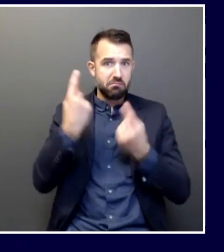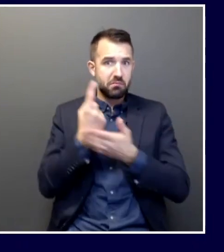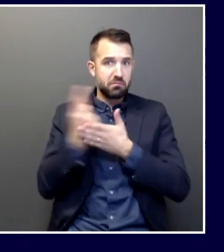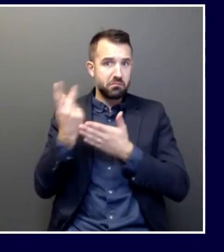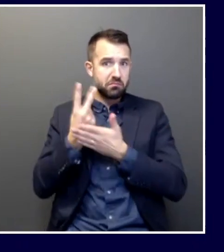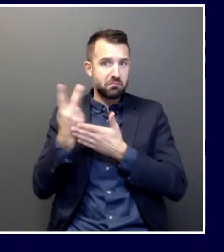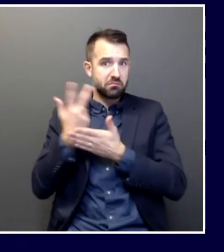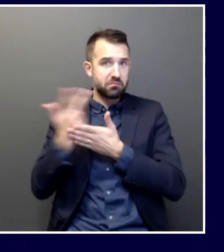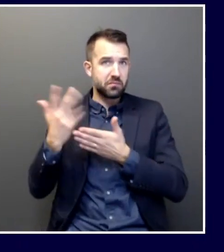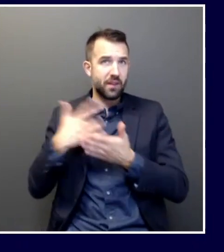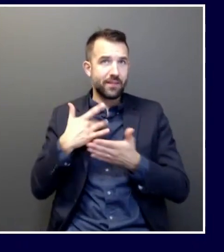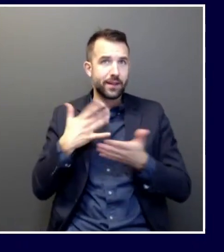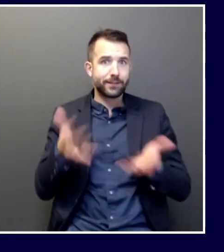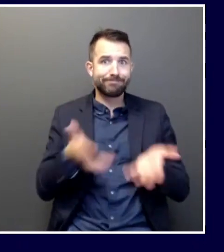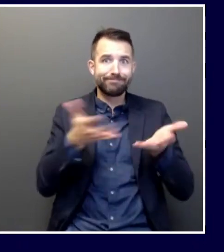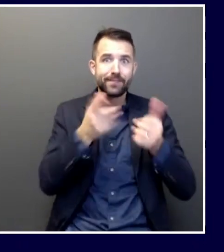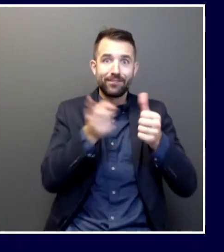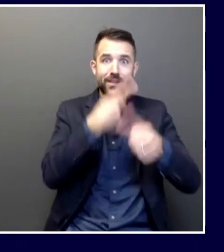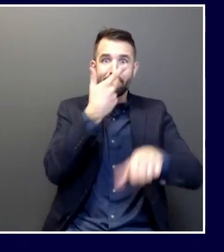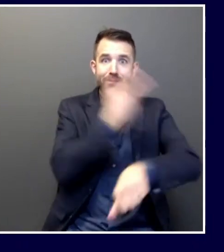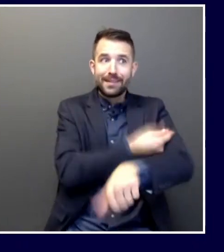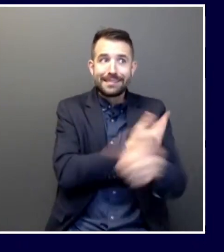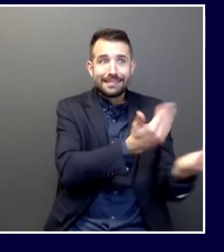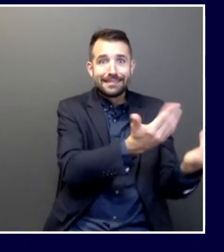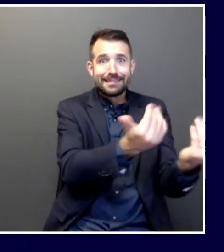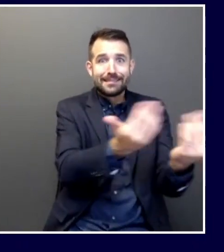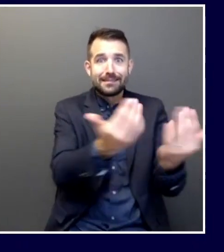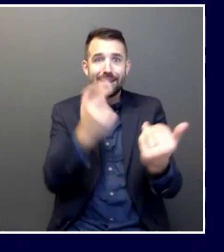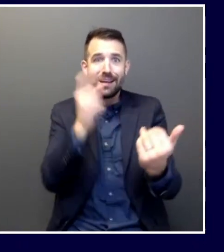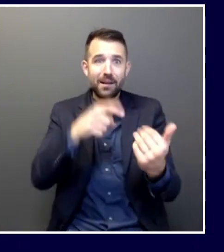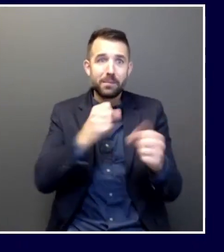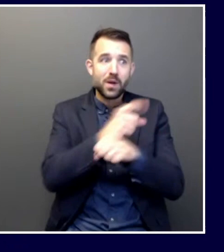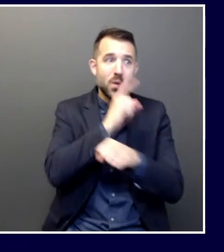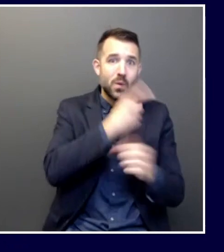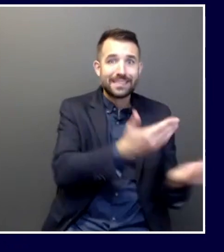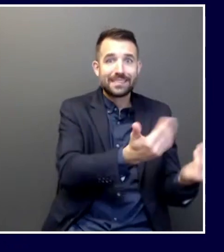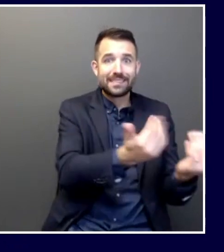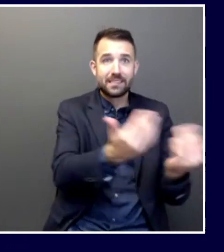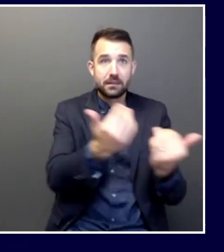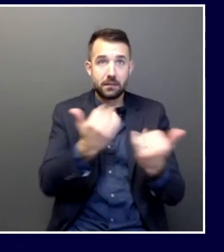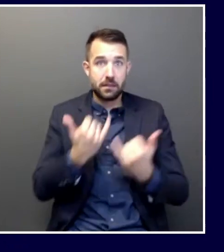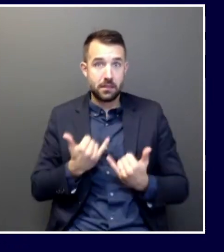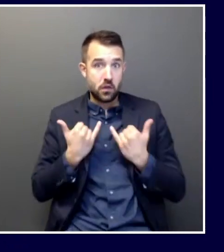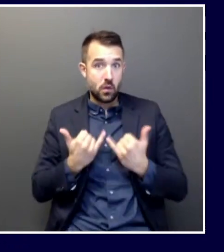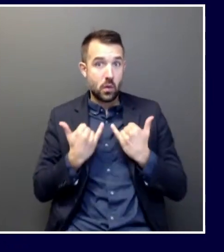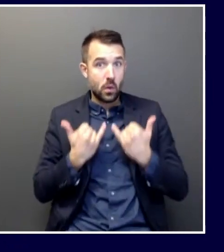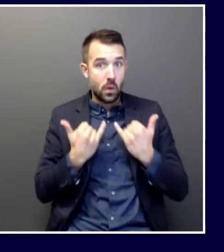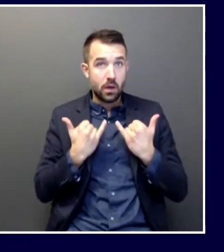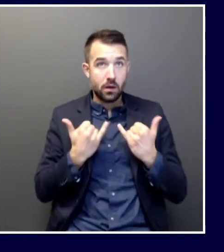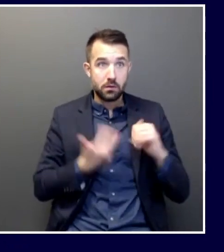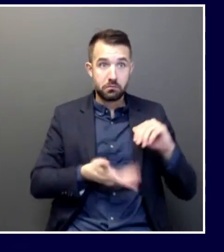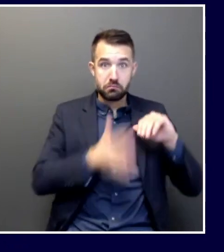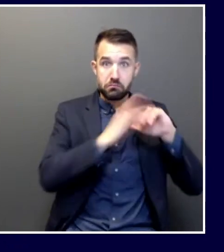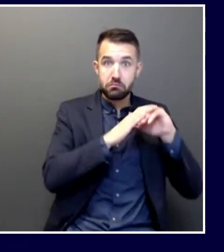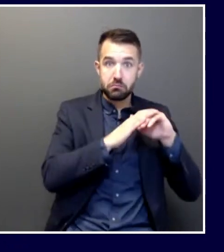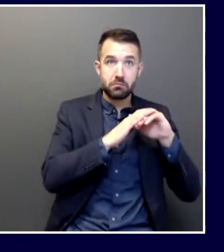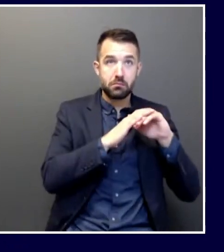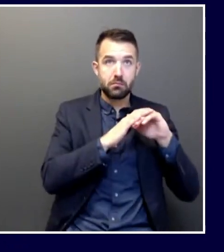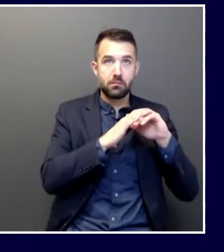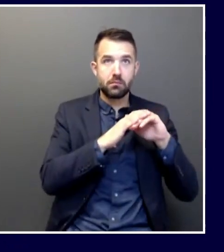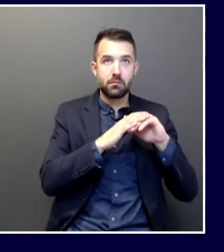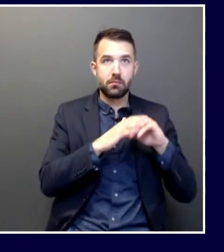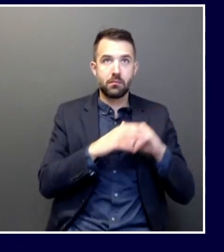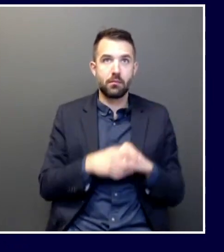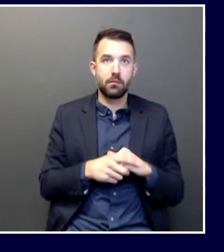coming online and the necessity for first shots to make sure more people get vaccinated. And I hate to use the word why, but do you have